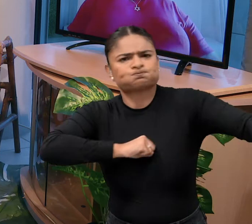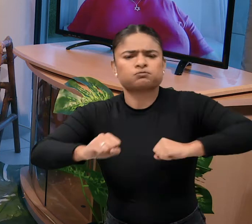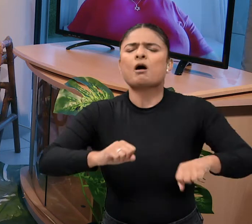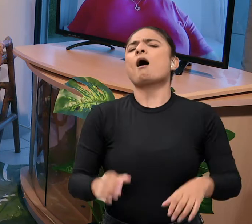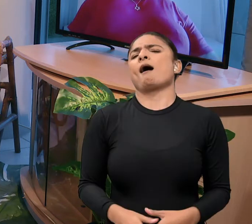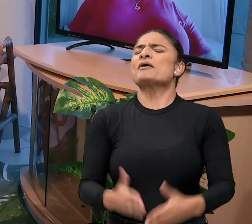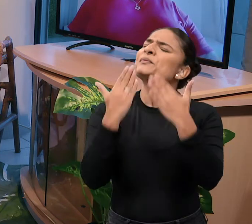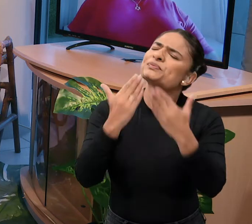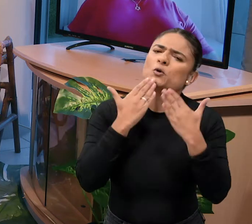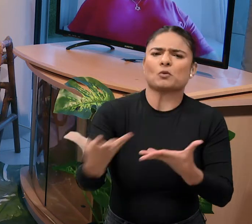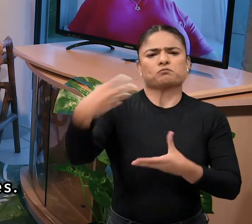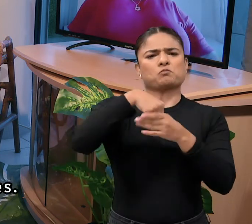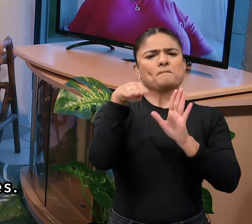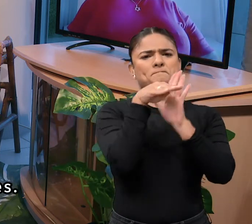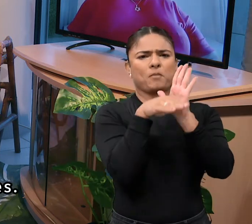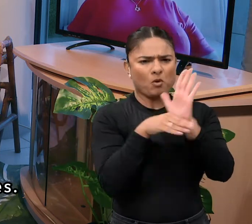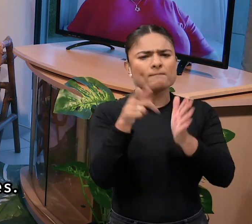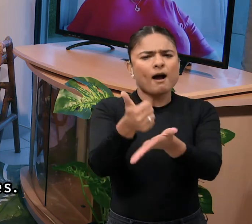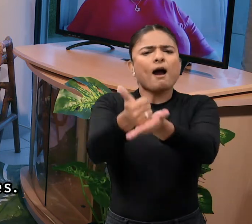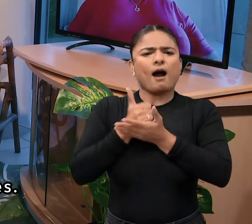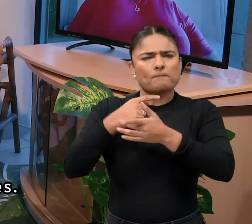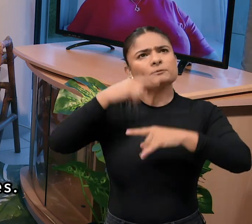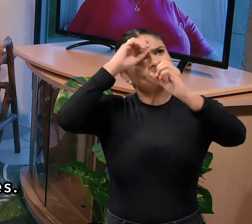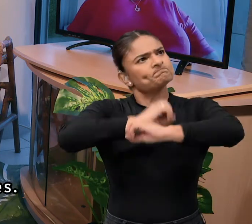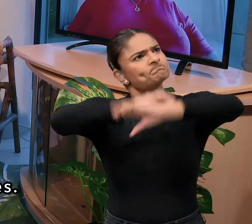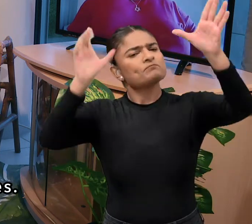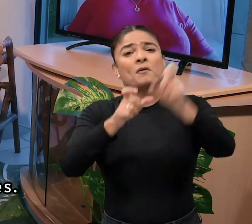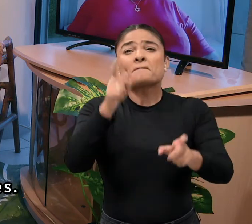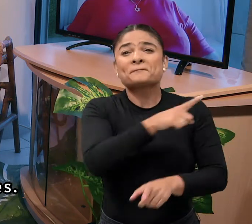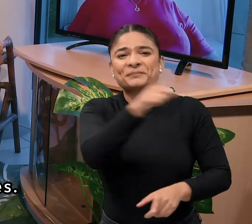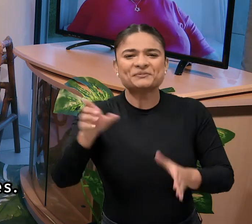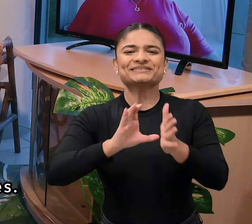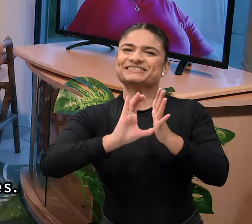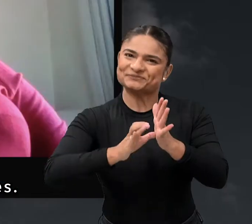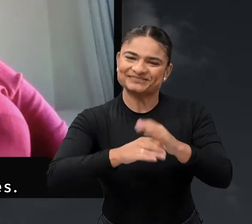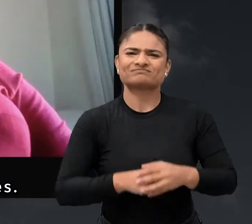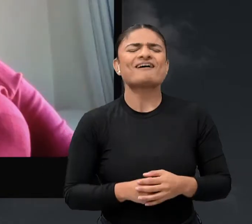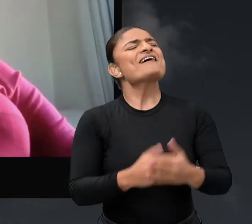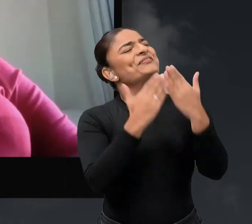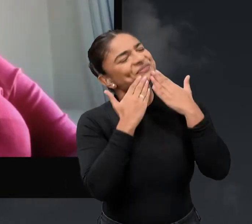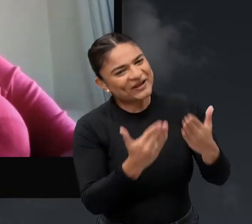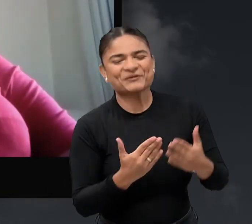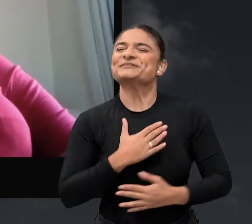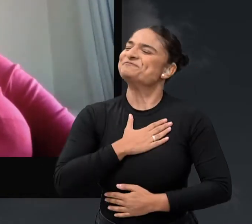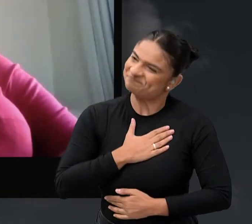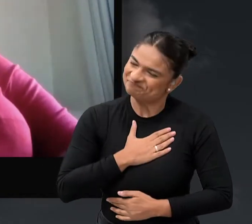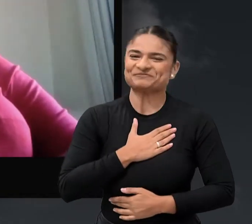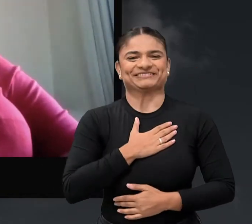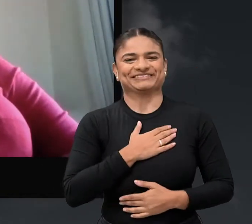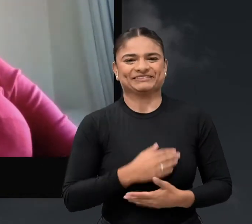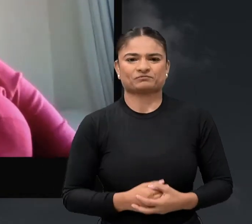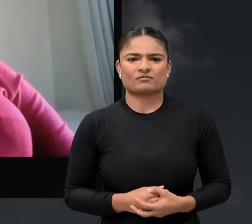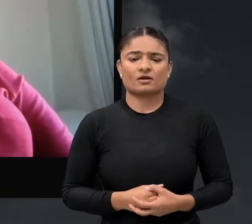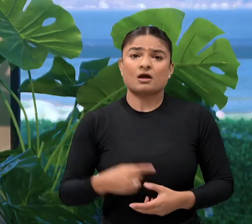you so much for coming along and to help us change the narrative for persons with disabilities. Thank you. You're